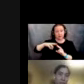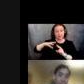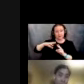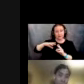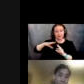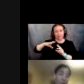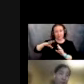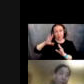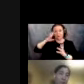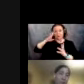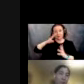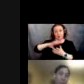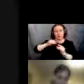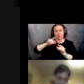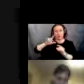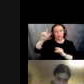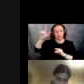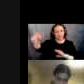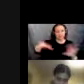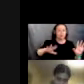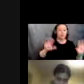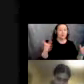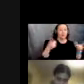So World War II,